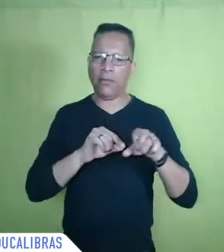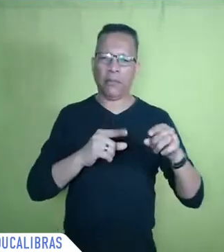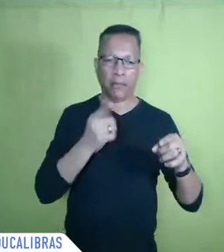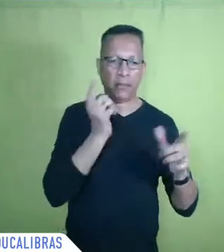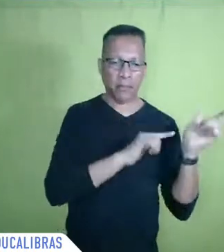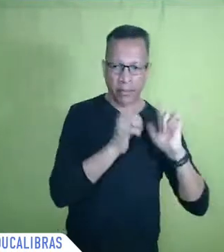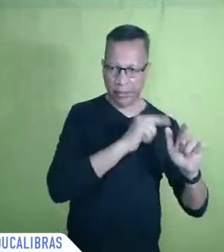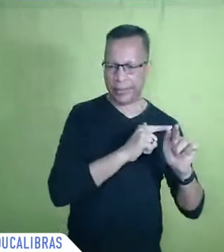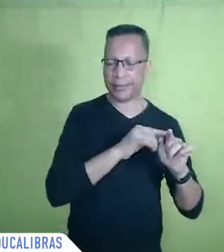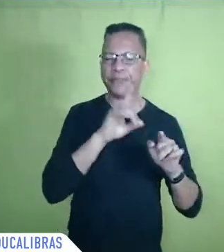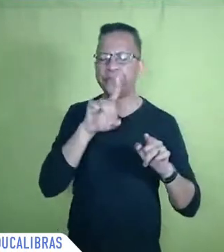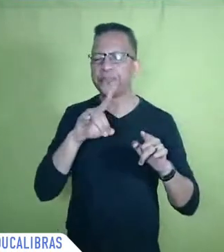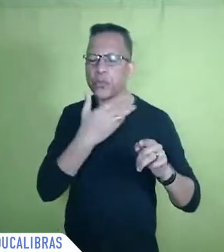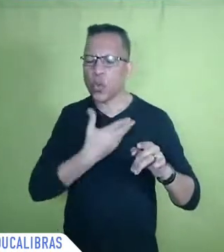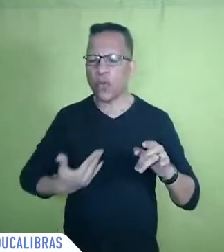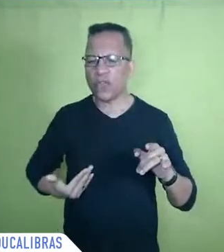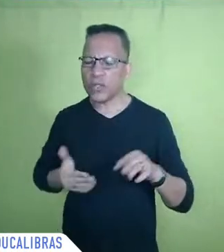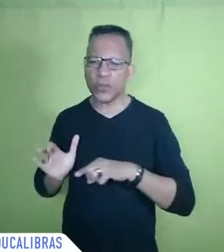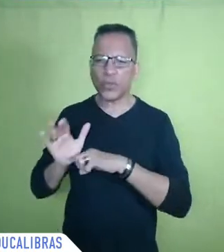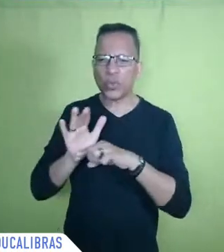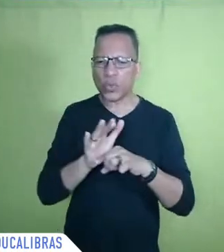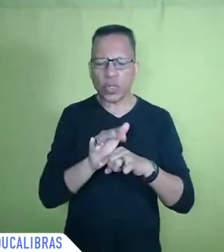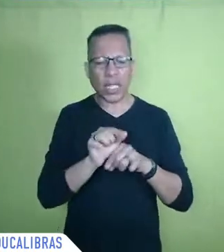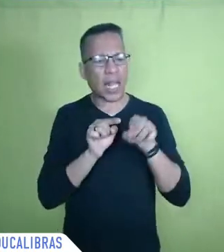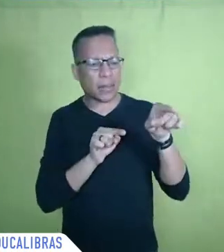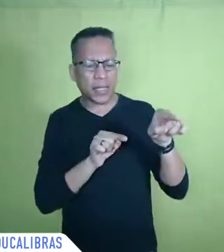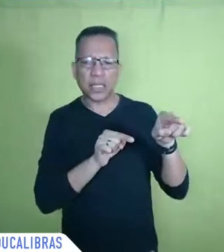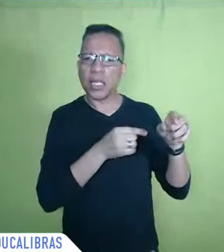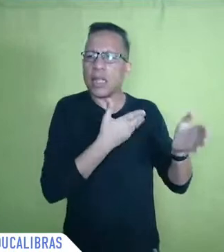respect? Changes in employment dynamics,